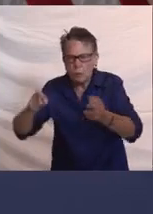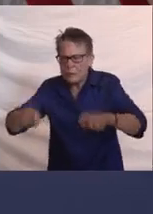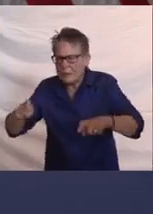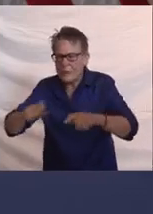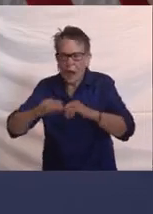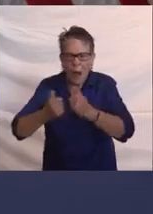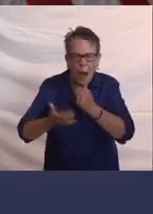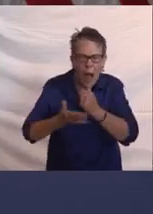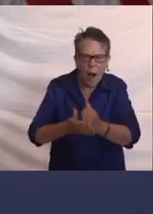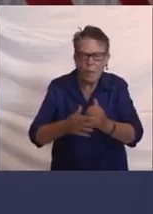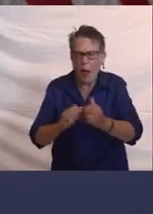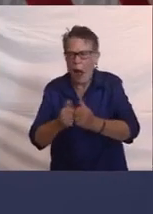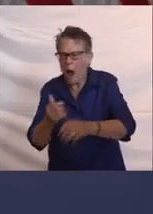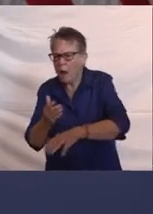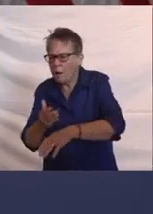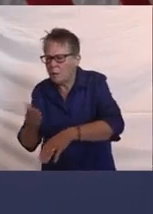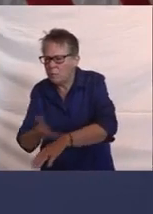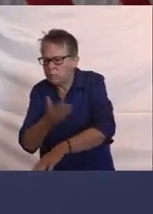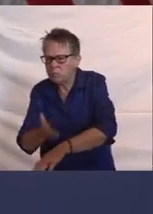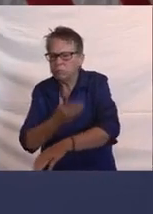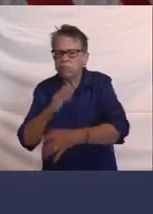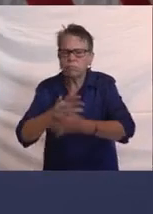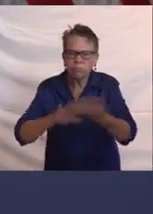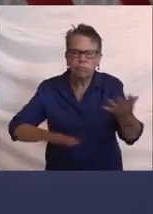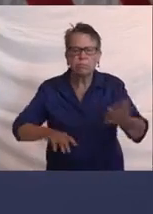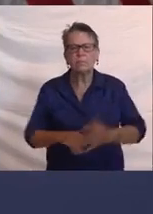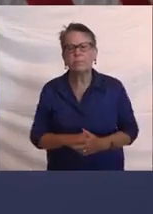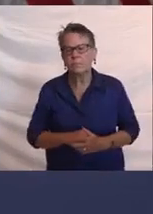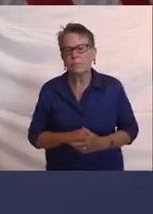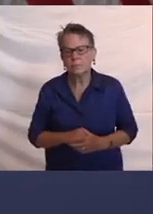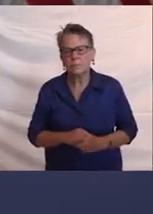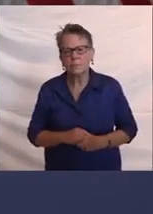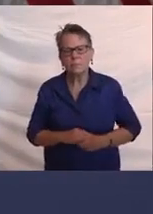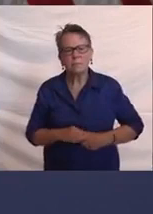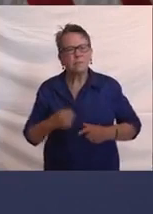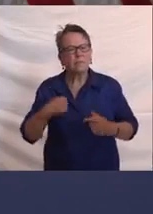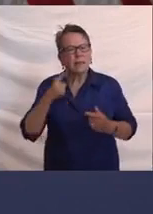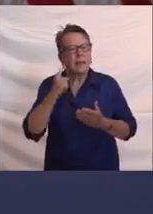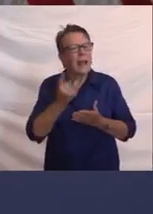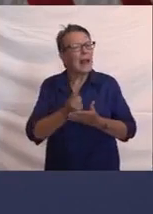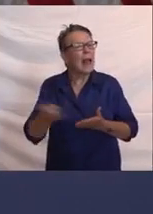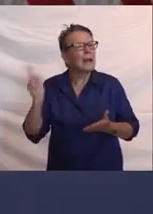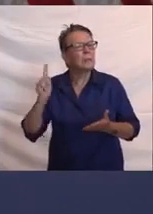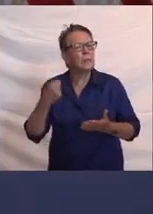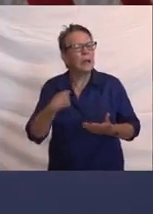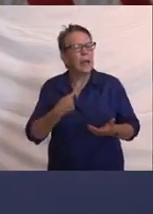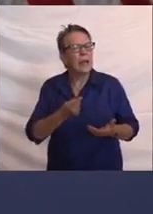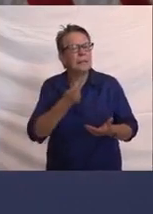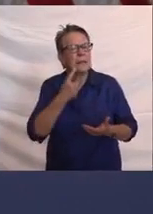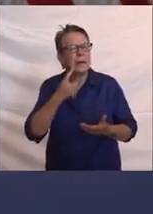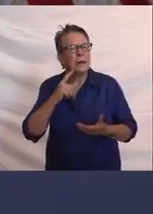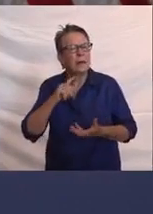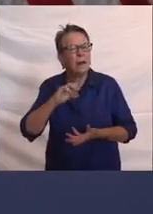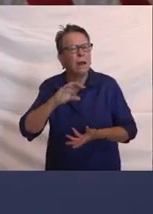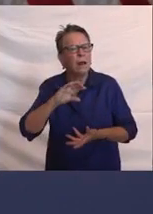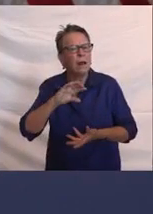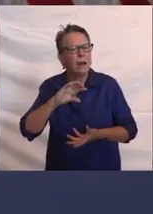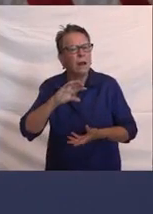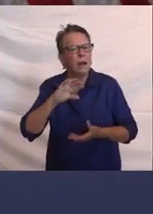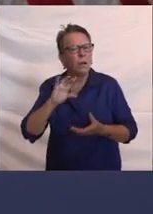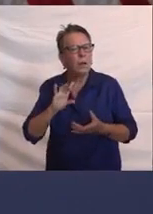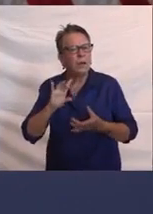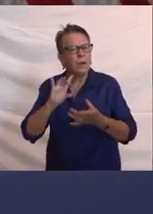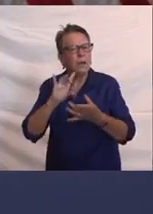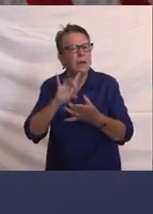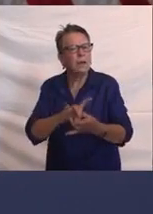think I mentioned it last week, but the joint field office where the federal and our OEM partners basically run